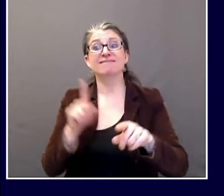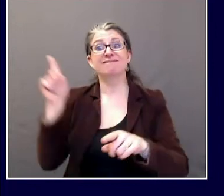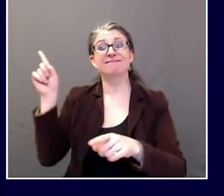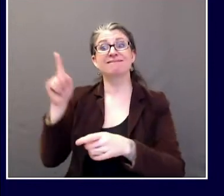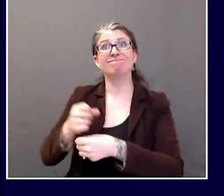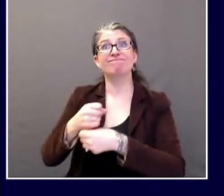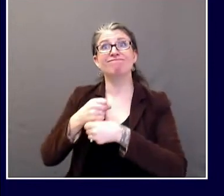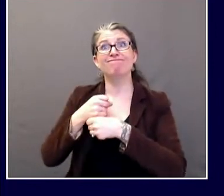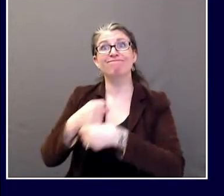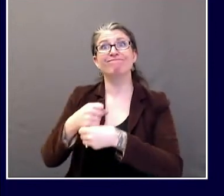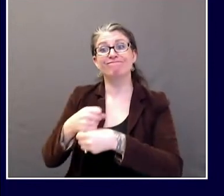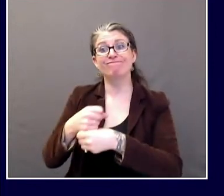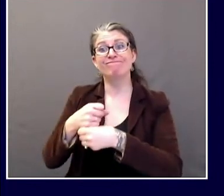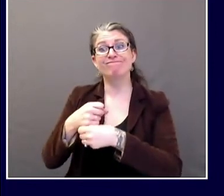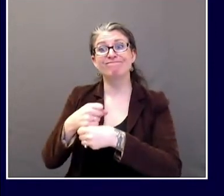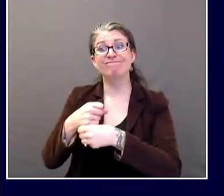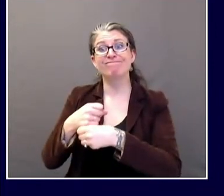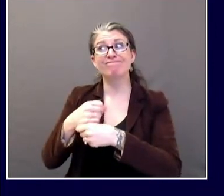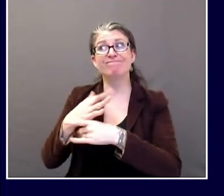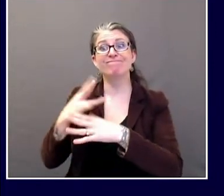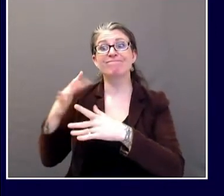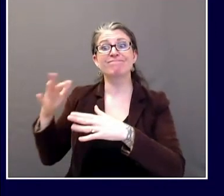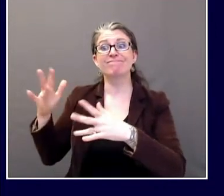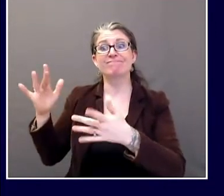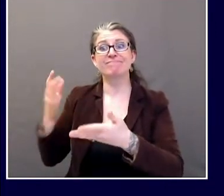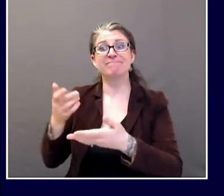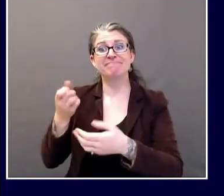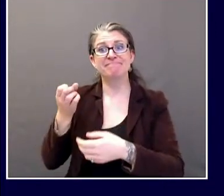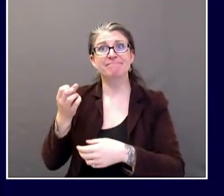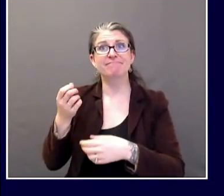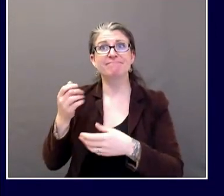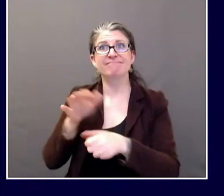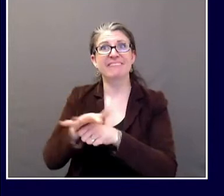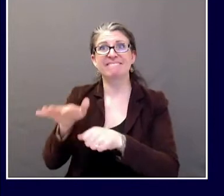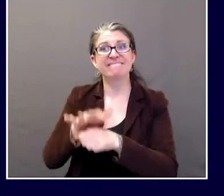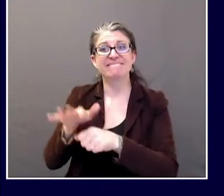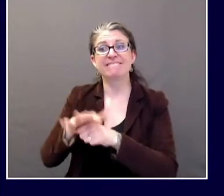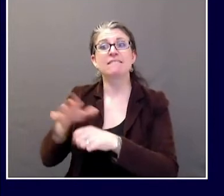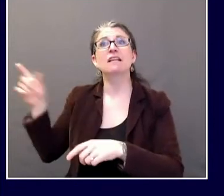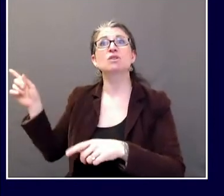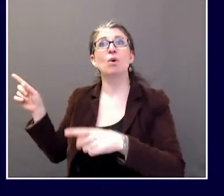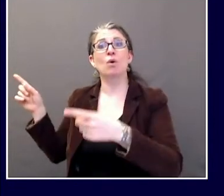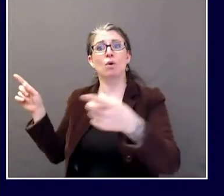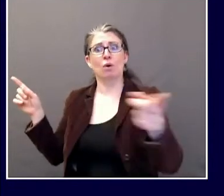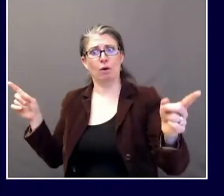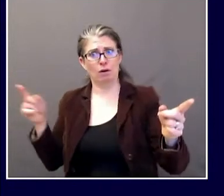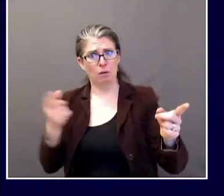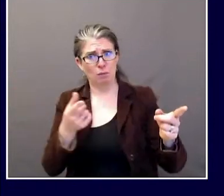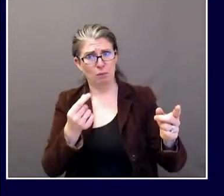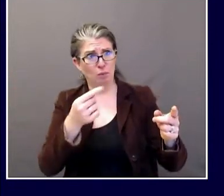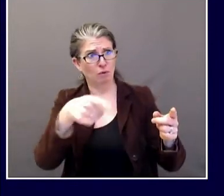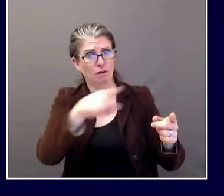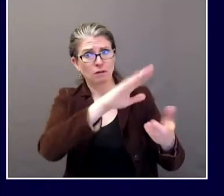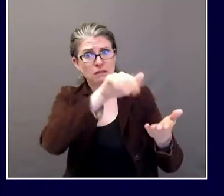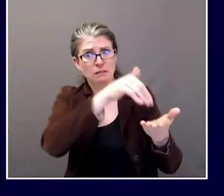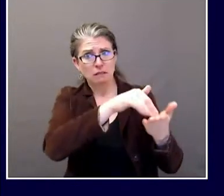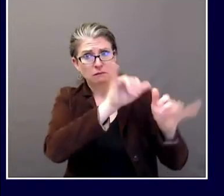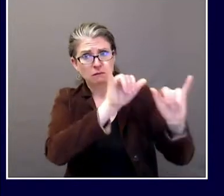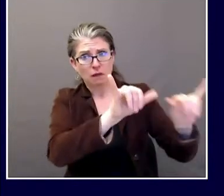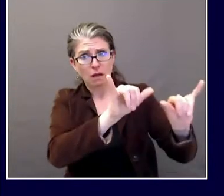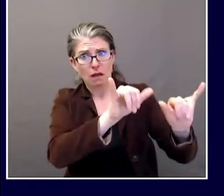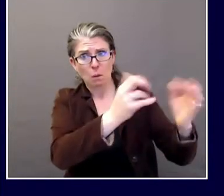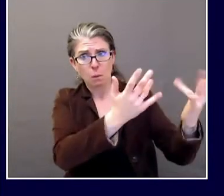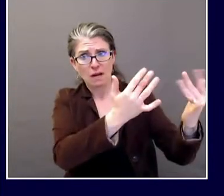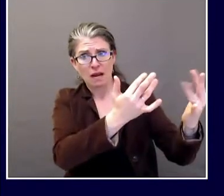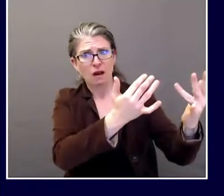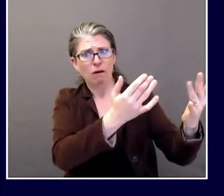to stay and until supply catches up. That's my preference. That's my recommendation for anyone out there who's taken a lead in